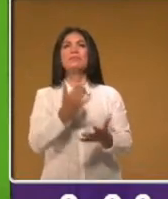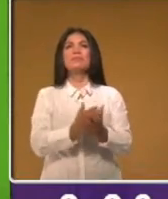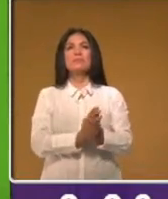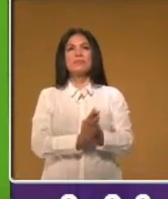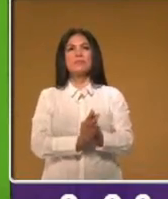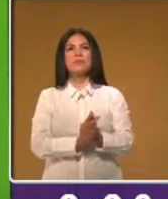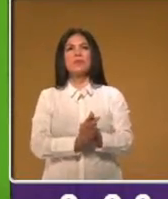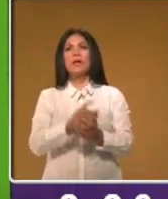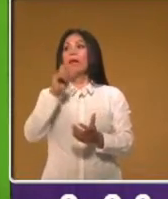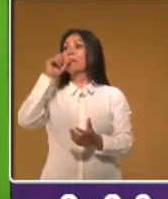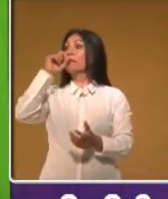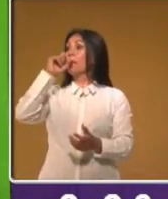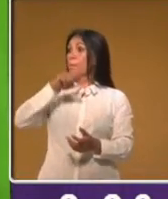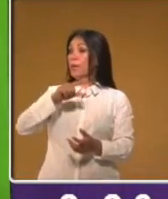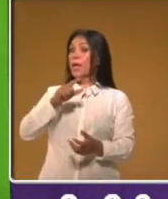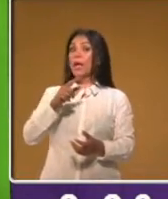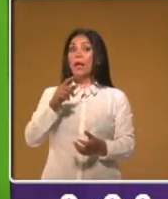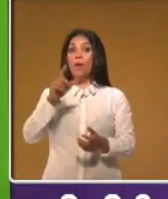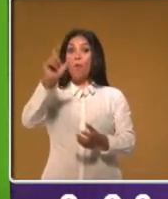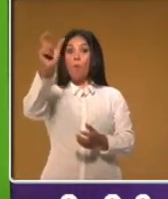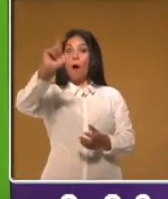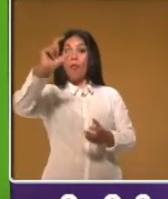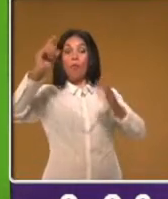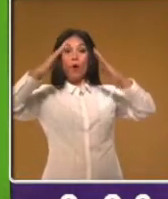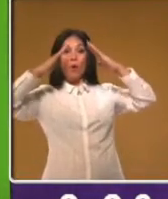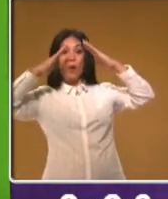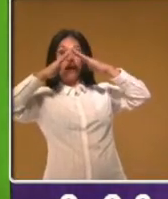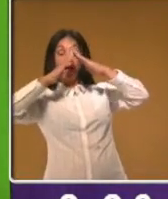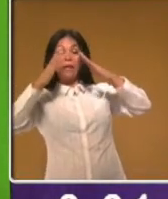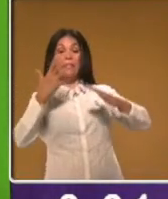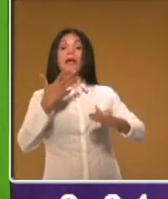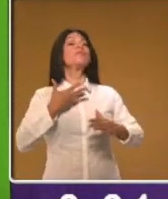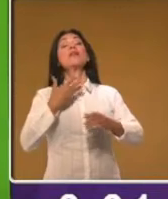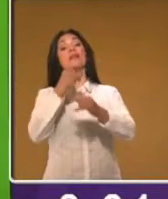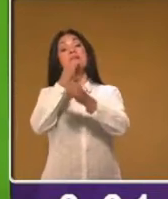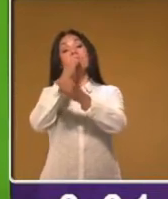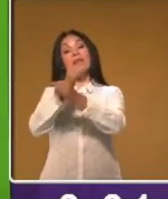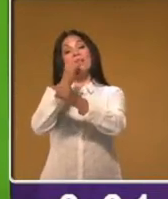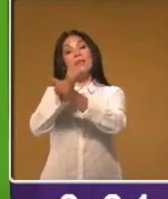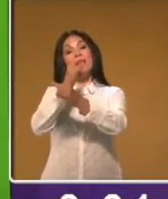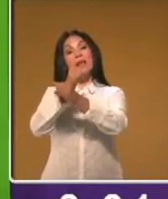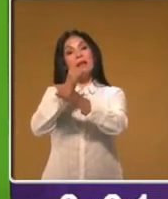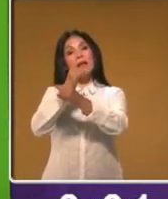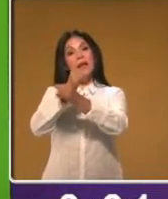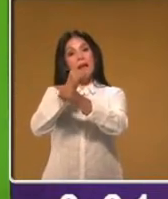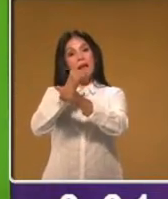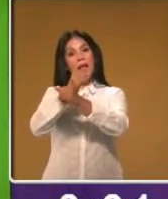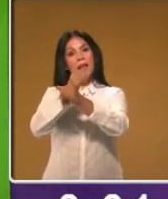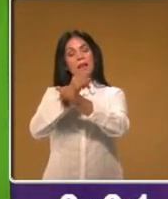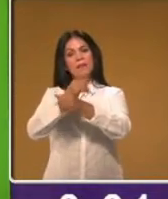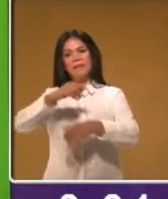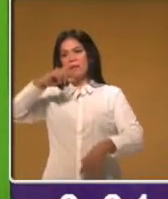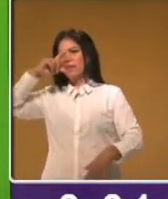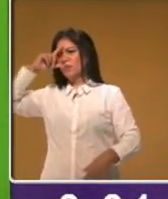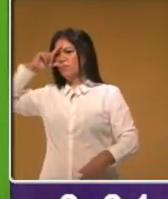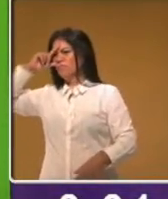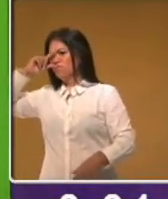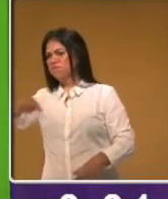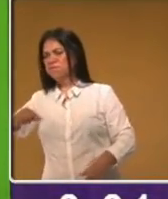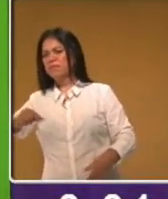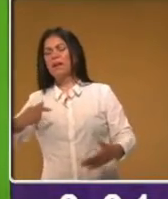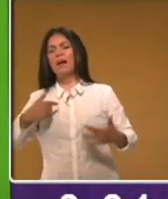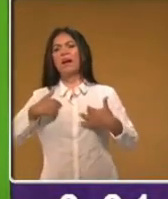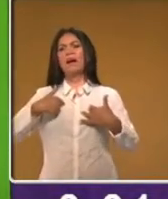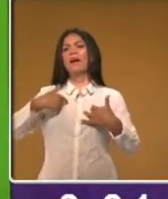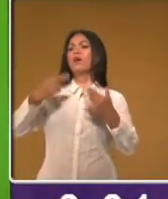the internet service in your house is not working good, you express the bad service, in this case, to the company that offers you